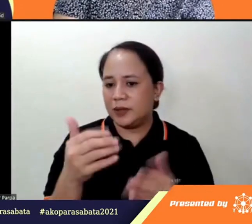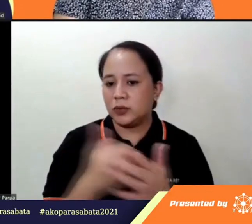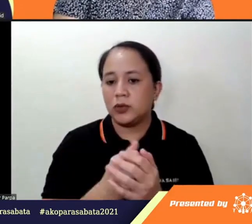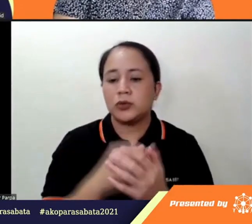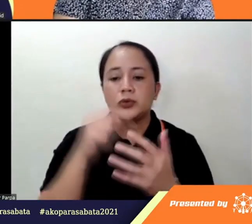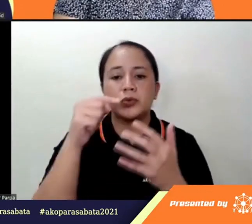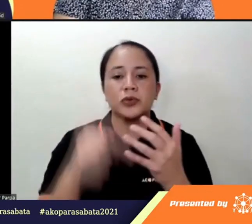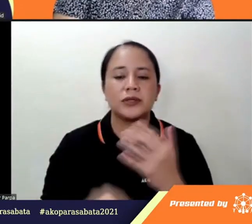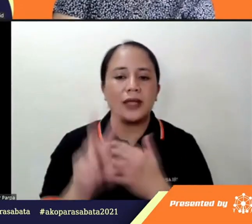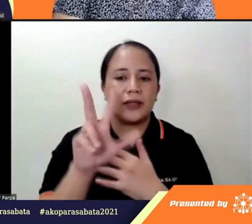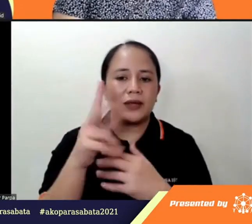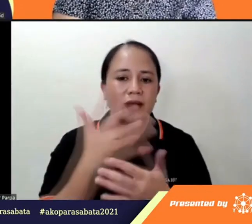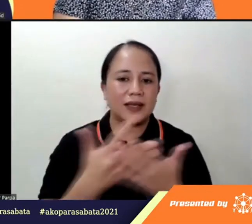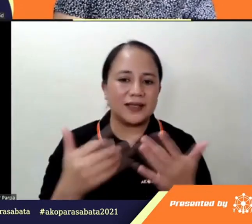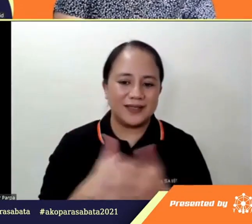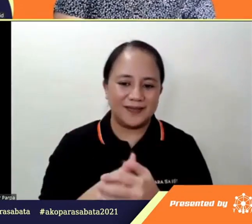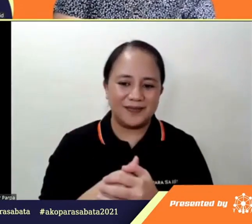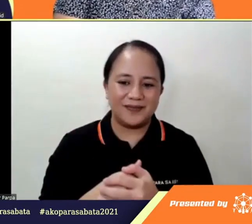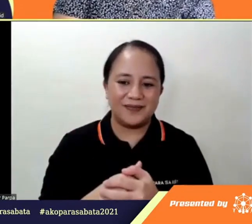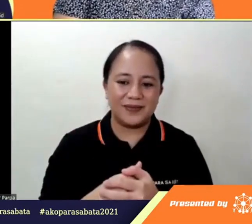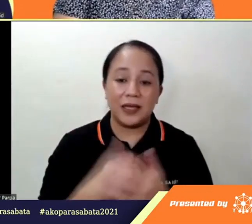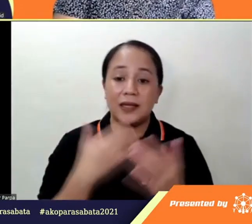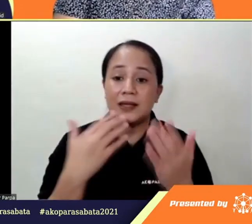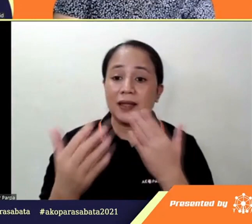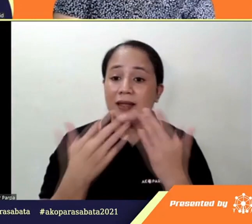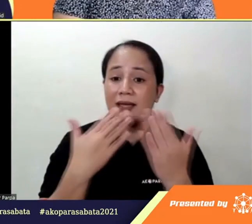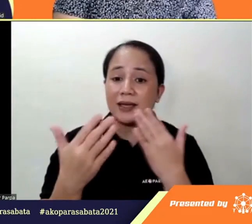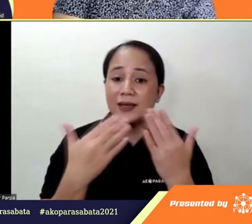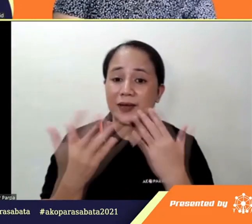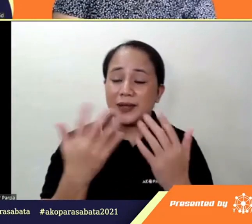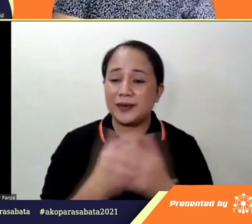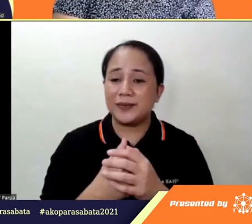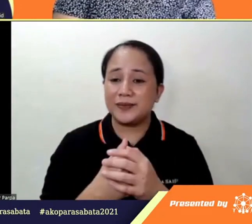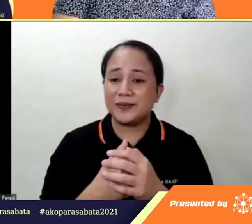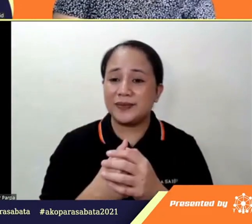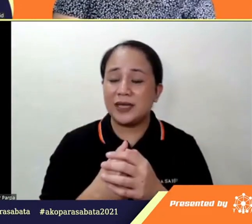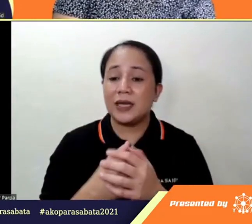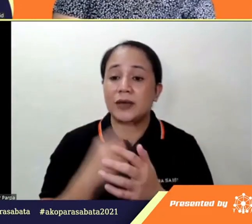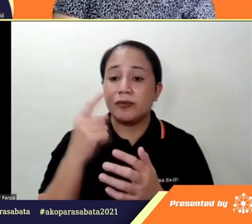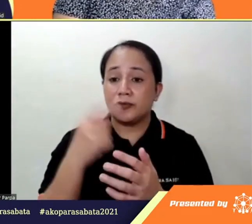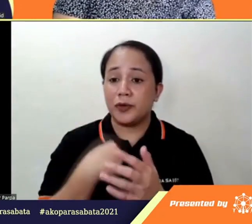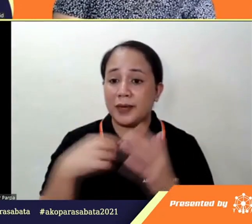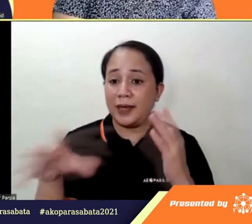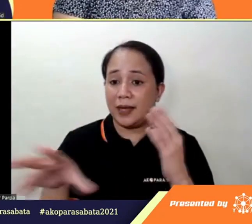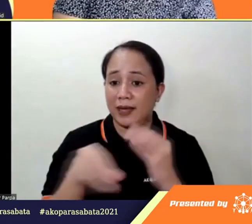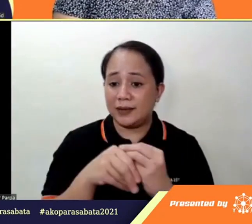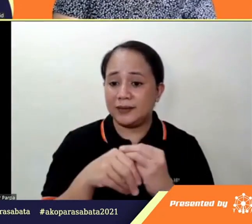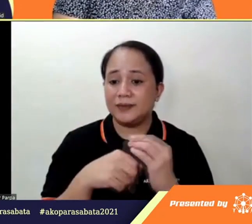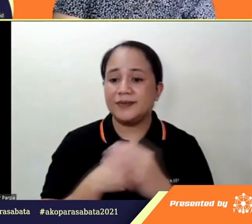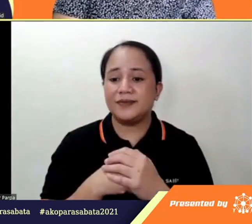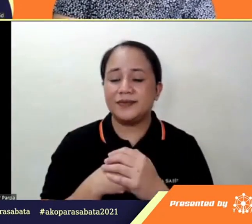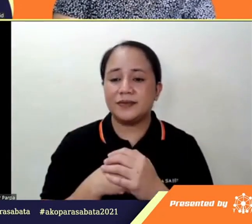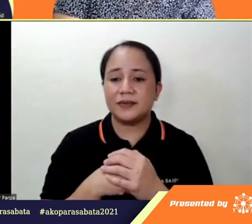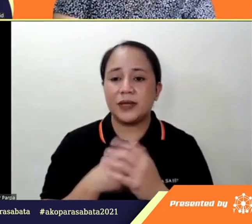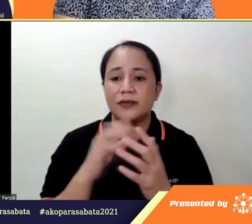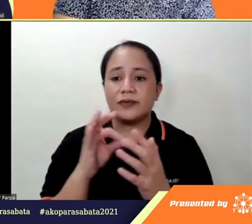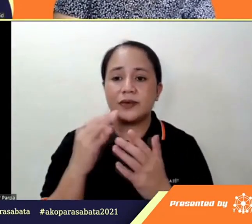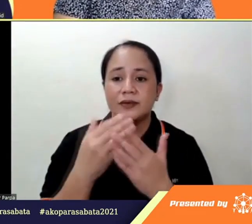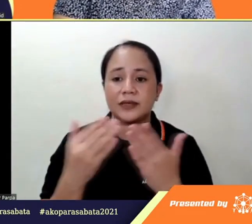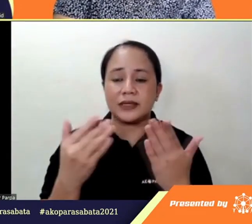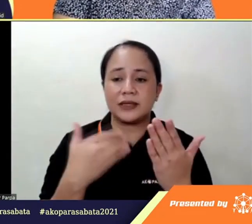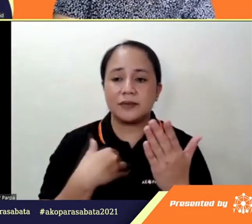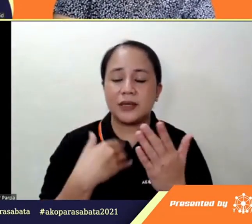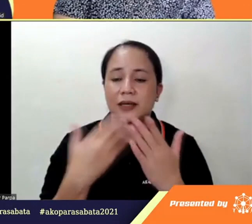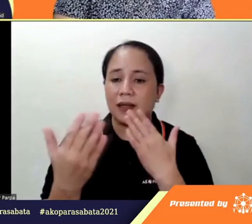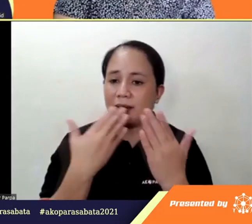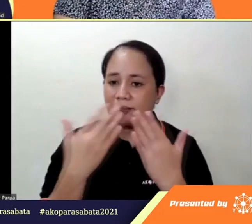the three things. Thank you. Thanks, Doc Bernie. Ako dadagdagan ko lang yon. Find something to be thankful